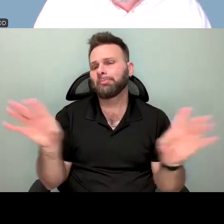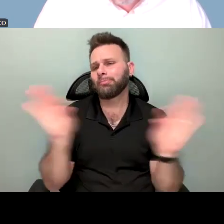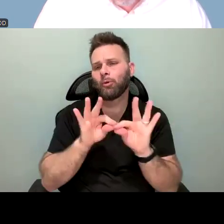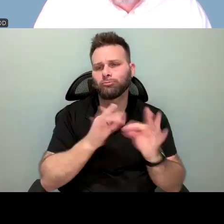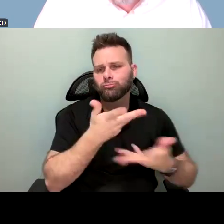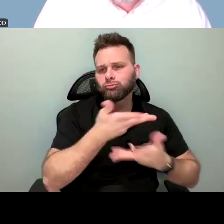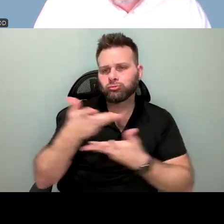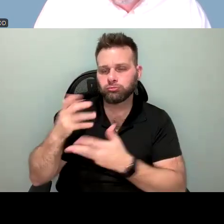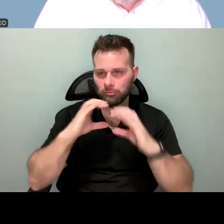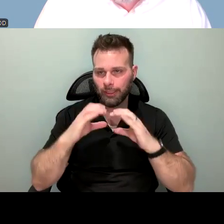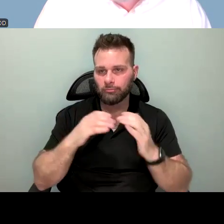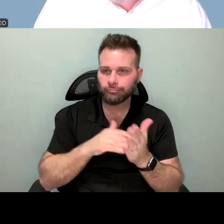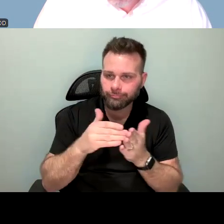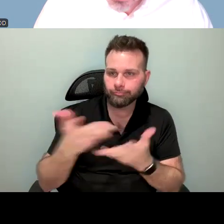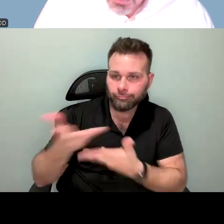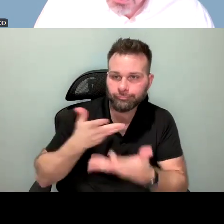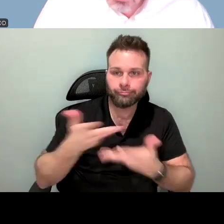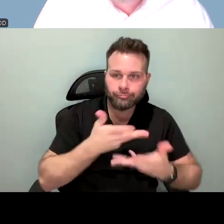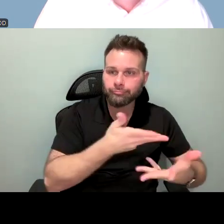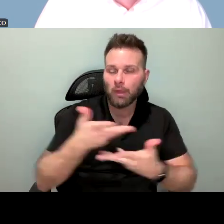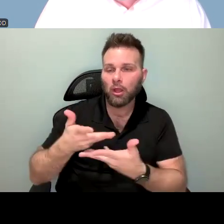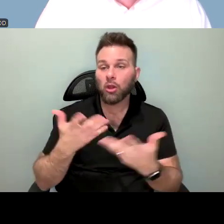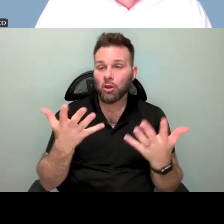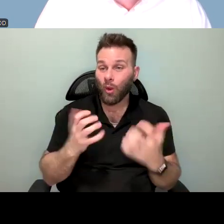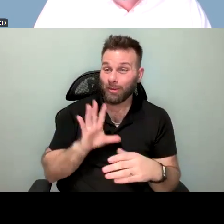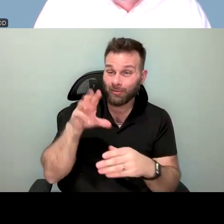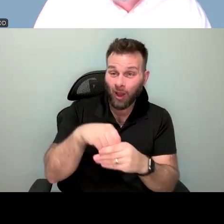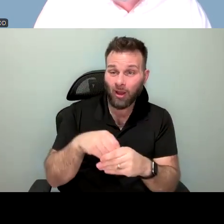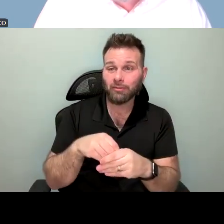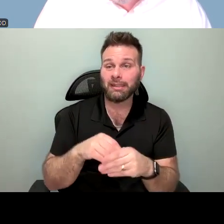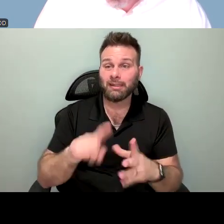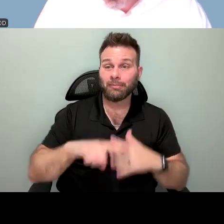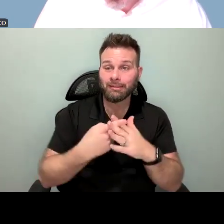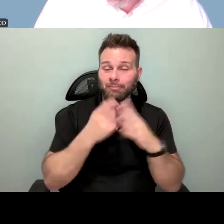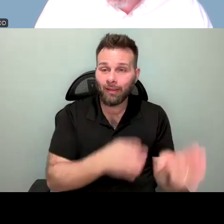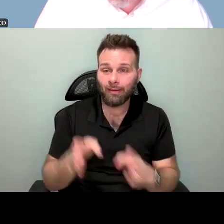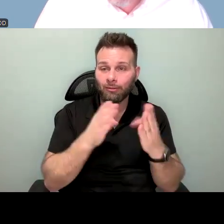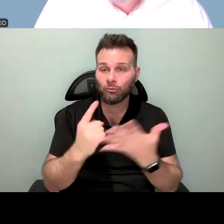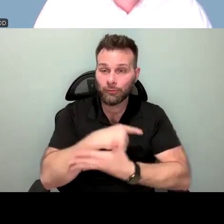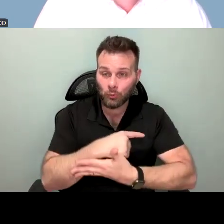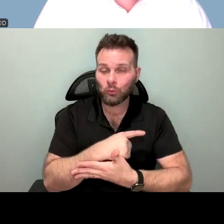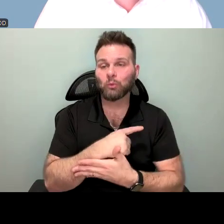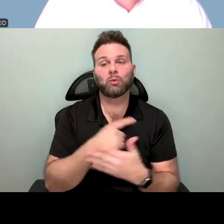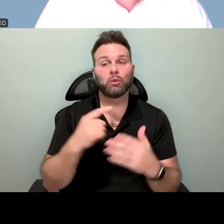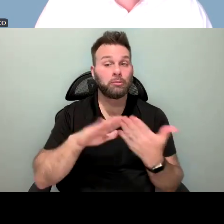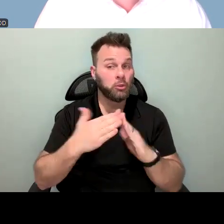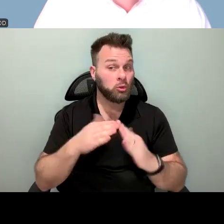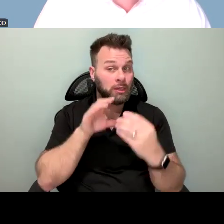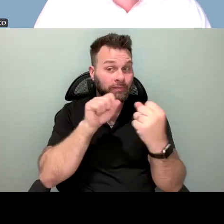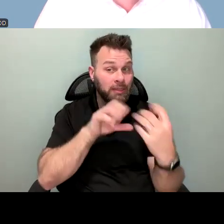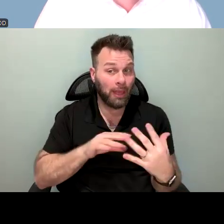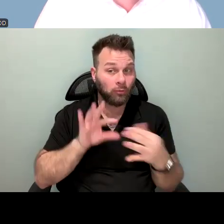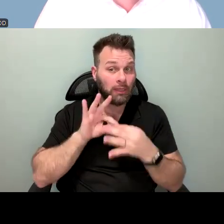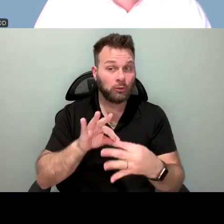build that relationship. You want to participate in preliminary plan reviews, and you want to share community feedback on accessibility issues that are